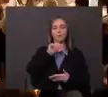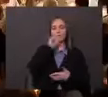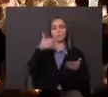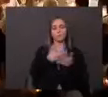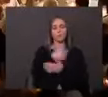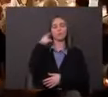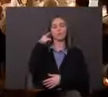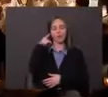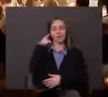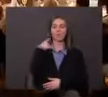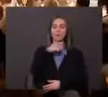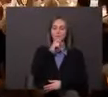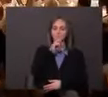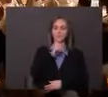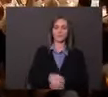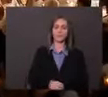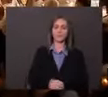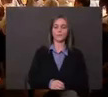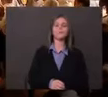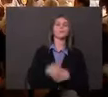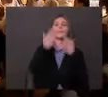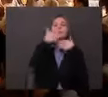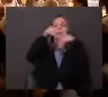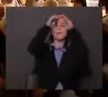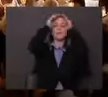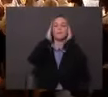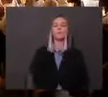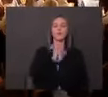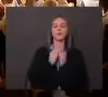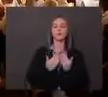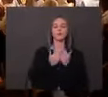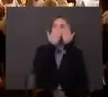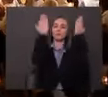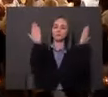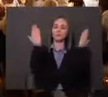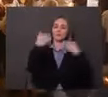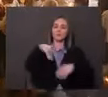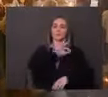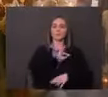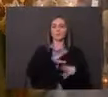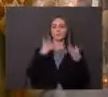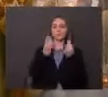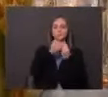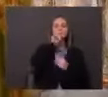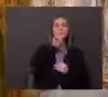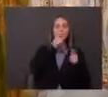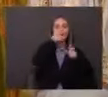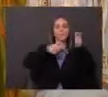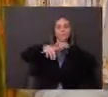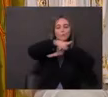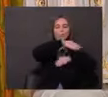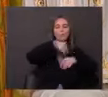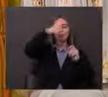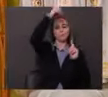Amém. Hail Mary, full of grace, the Lord is with thee. Blessed art thou